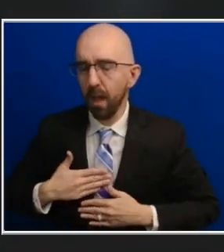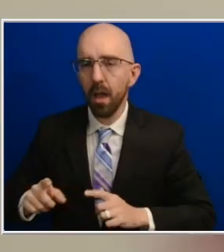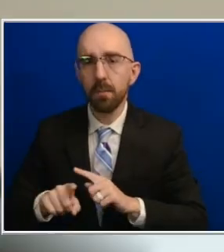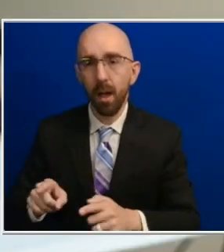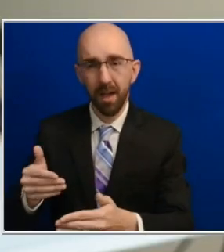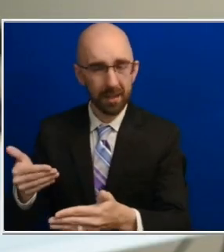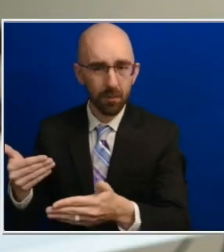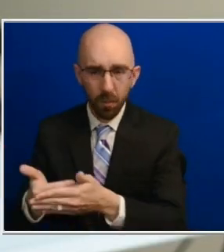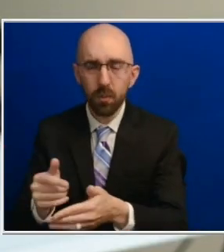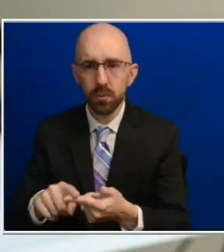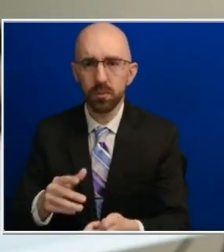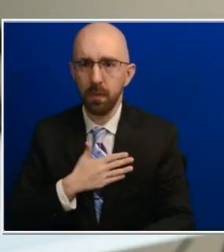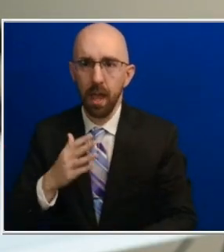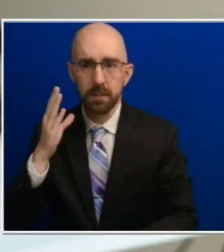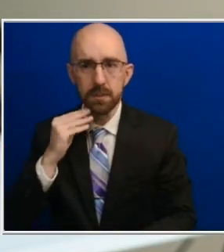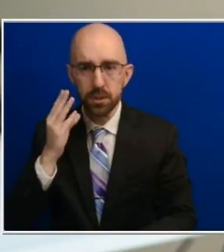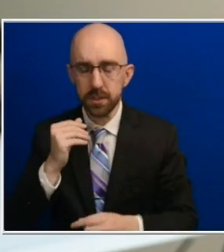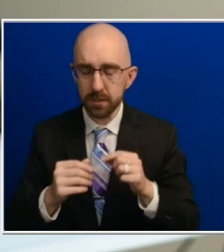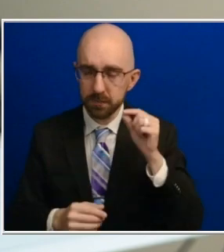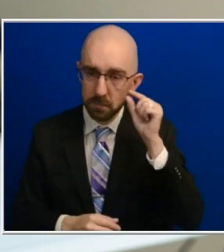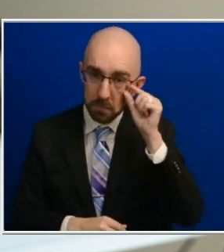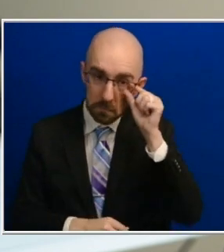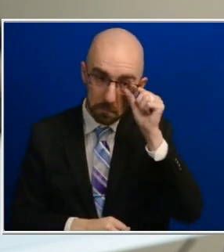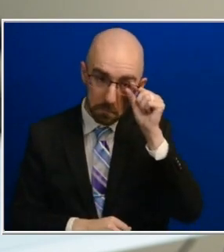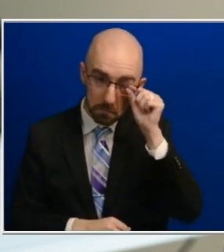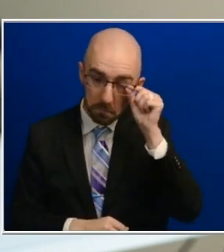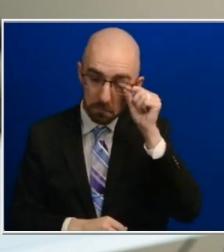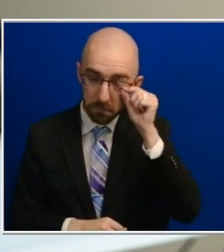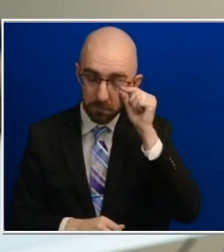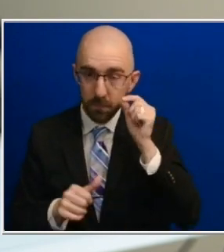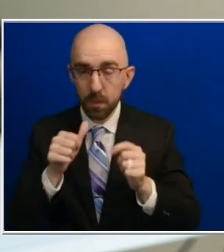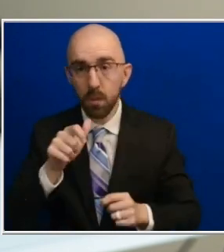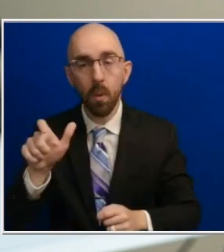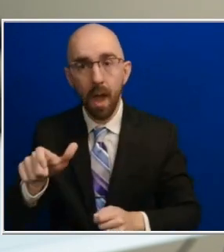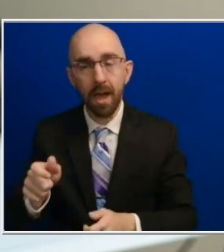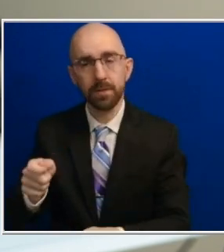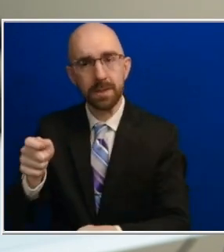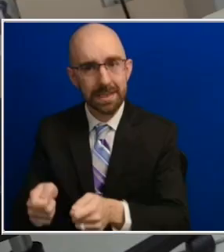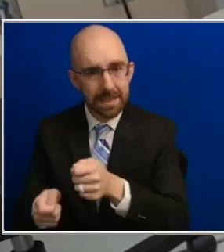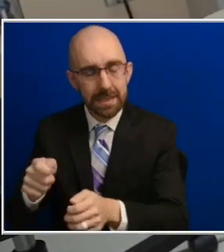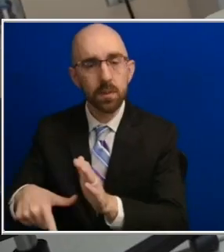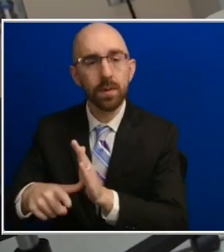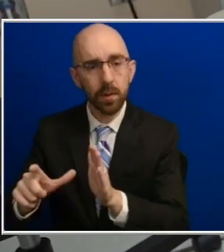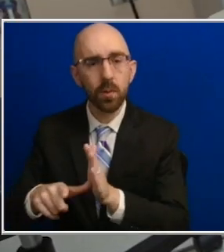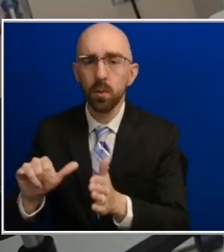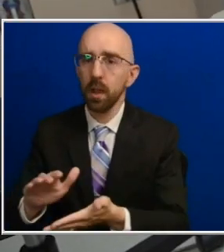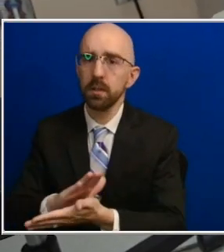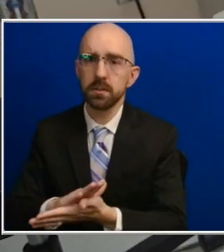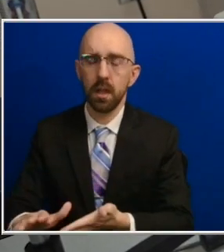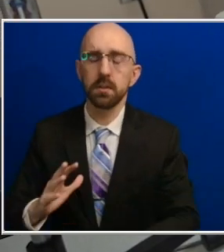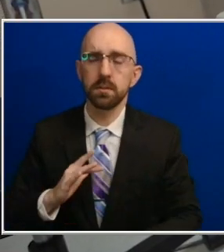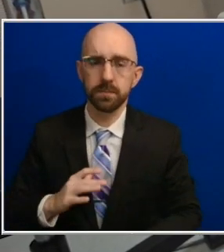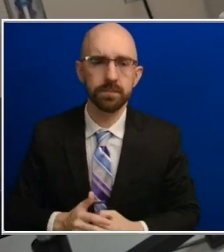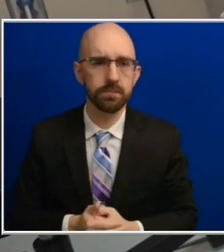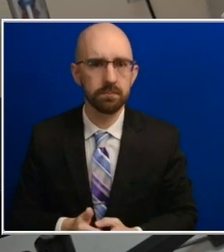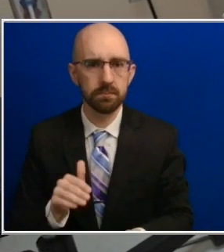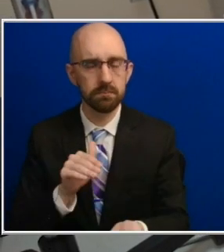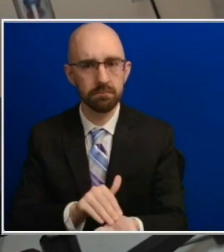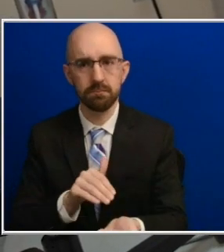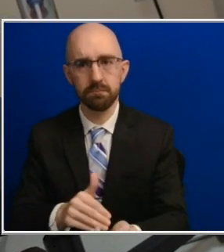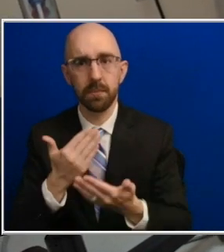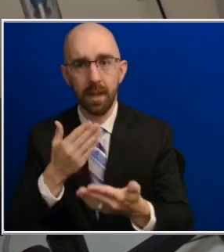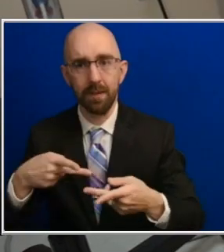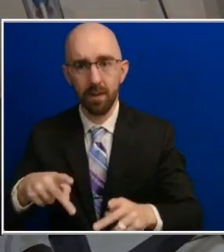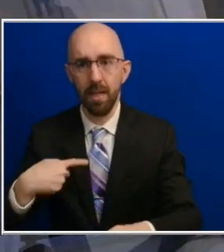what I would need, and so I don't need to spend a ton of time editing and reviewing it, which is really nice. Doc, thank you so much for letting us into your clinic today.